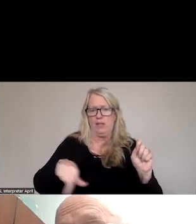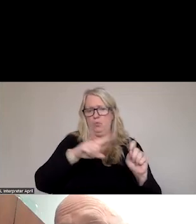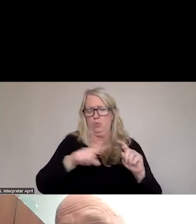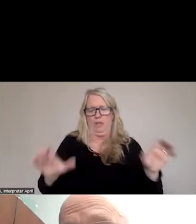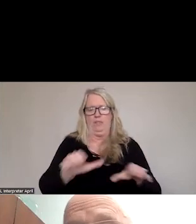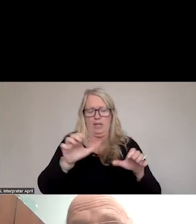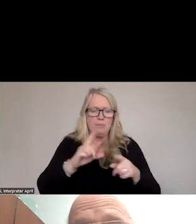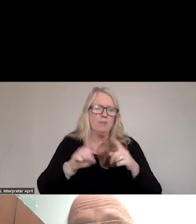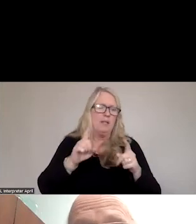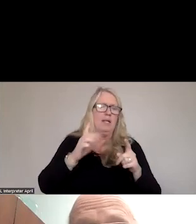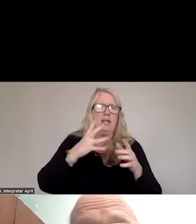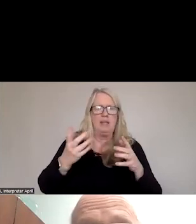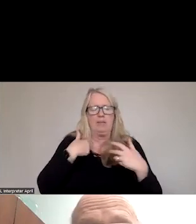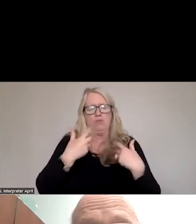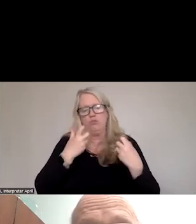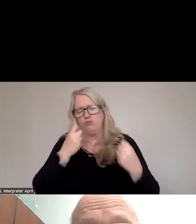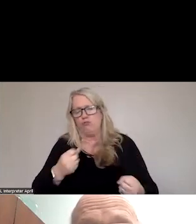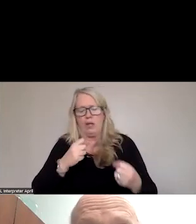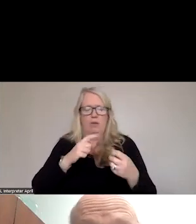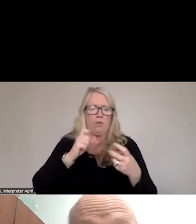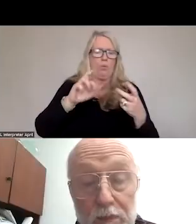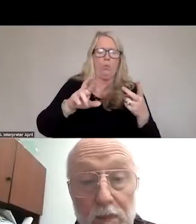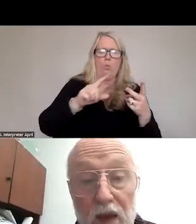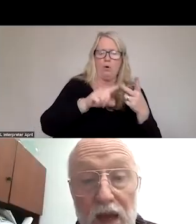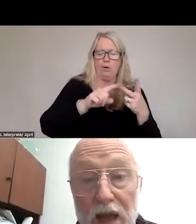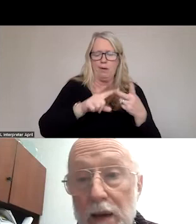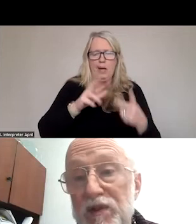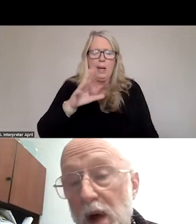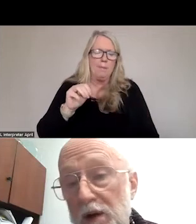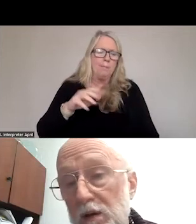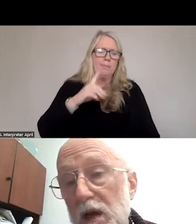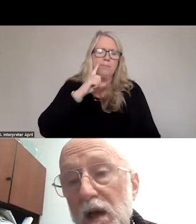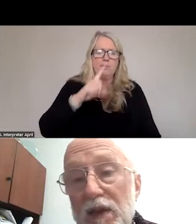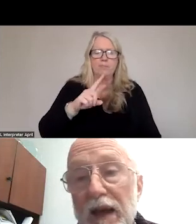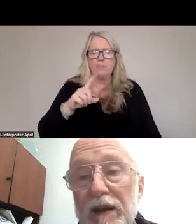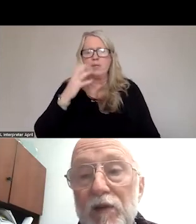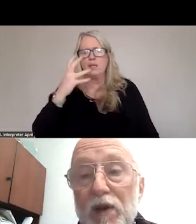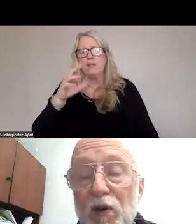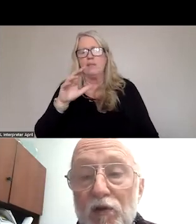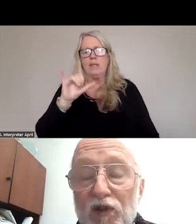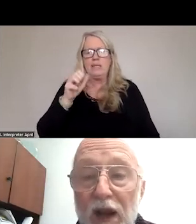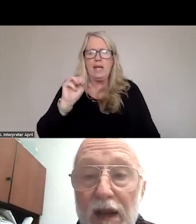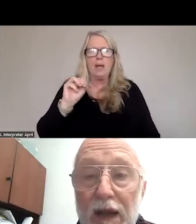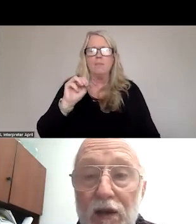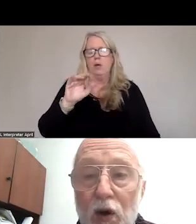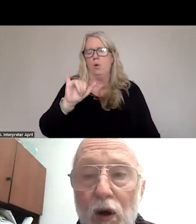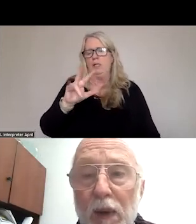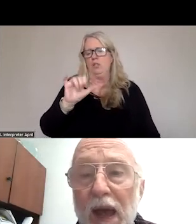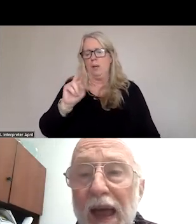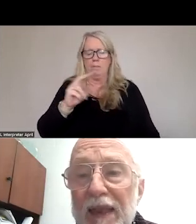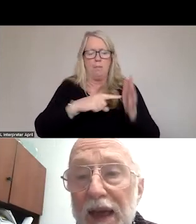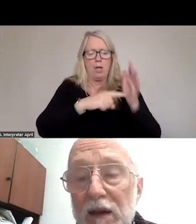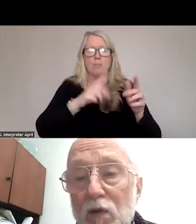like sources of strength, or the YAMS model that has been used in